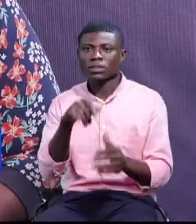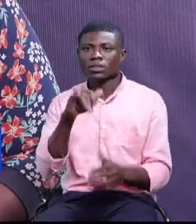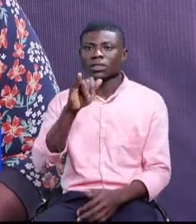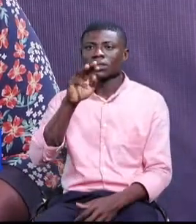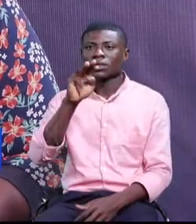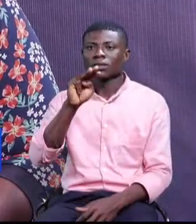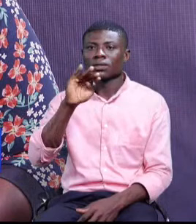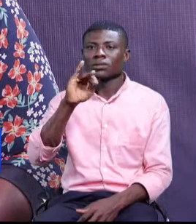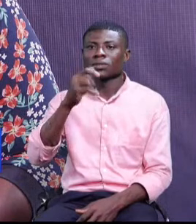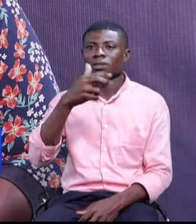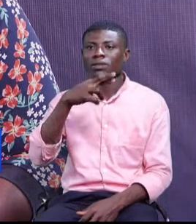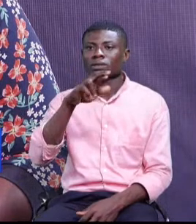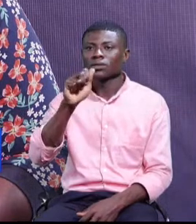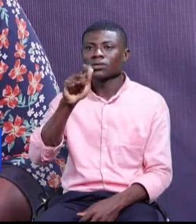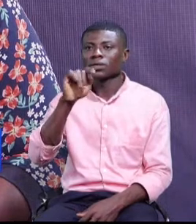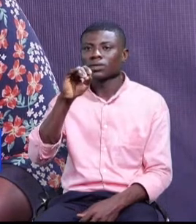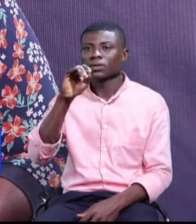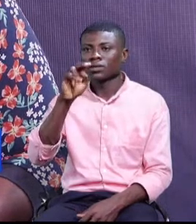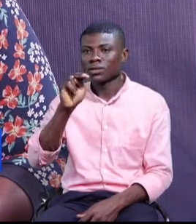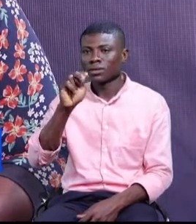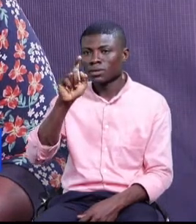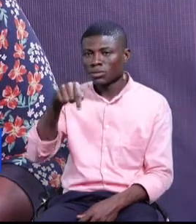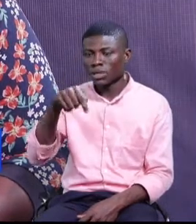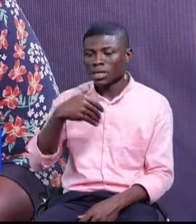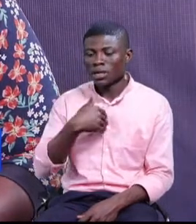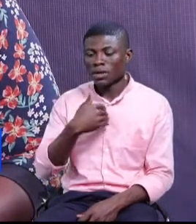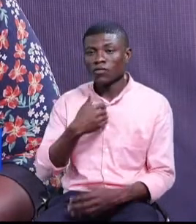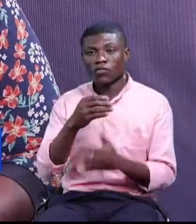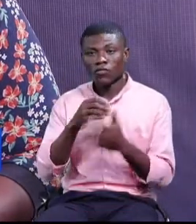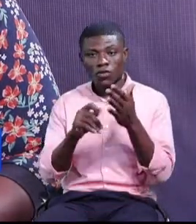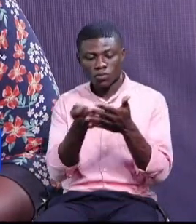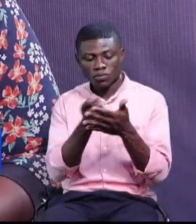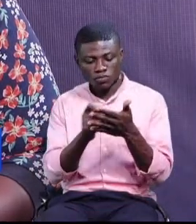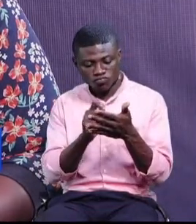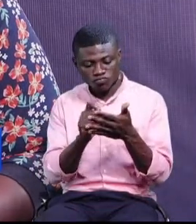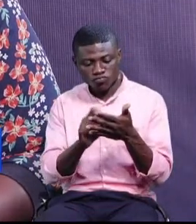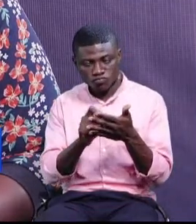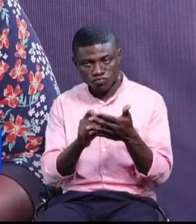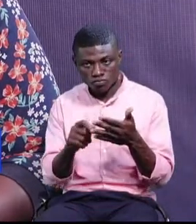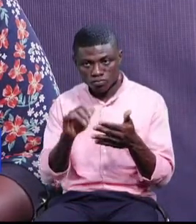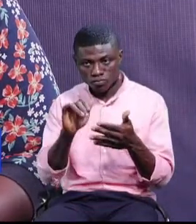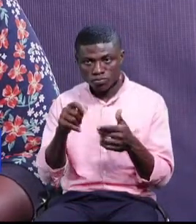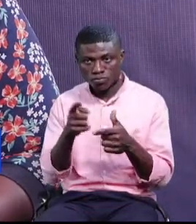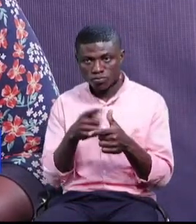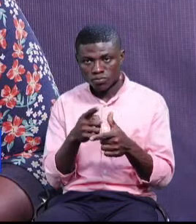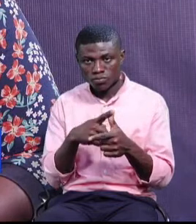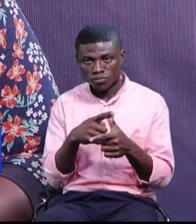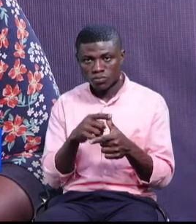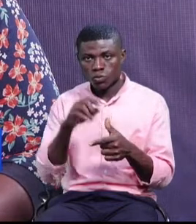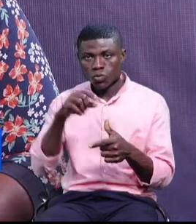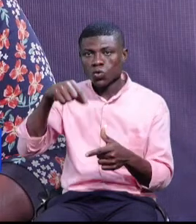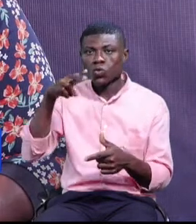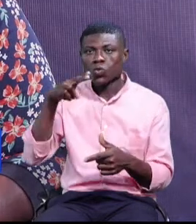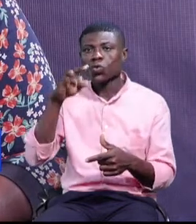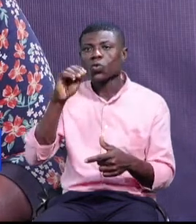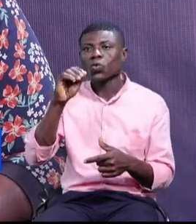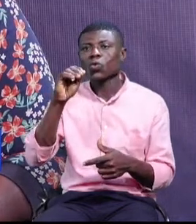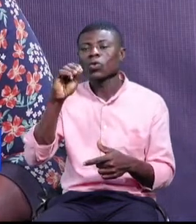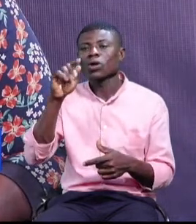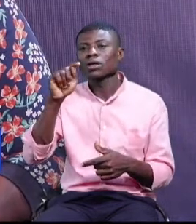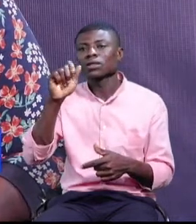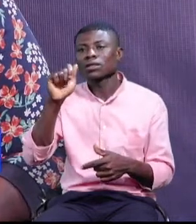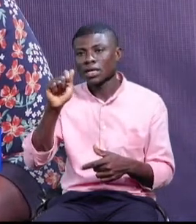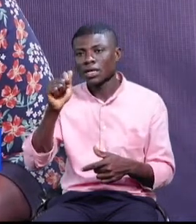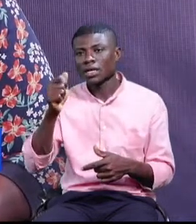you need to, you have your forms, you need to fill. That's the quota system. Yeah. So there is a whole